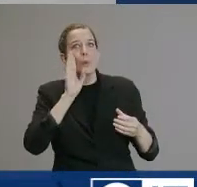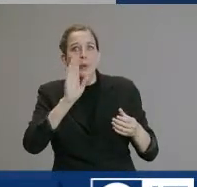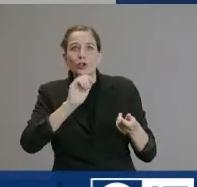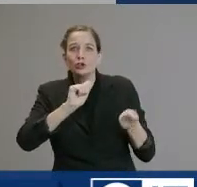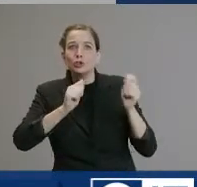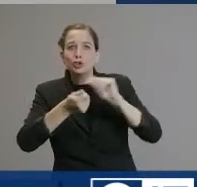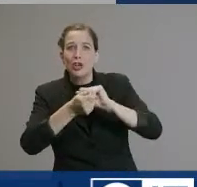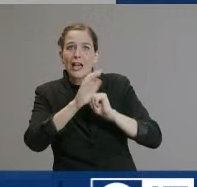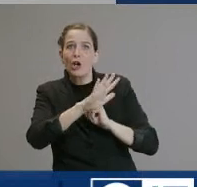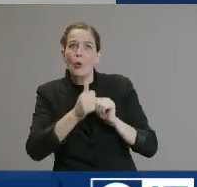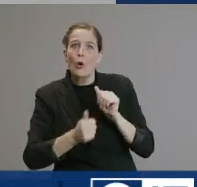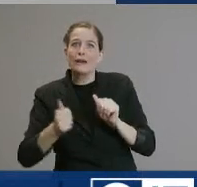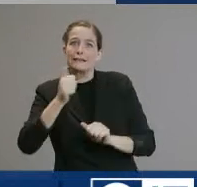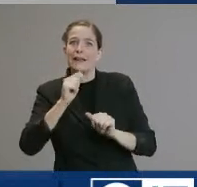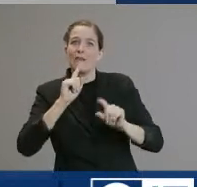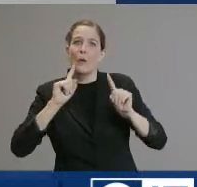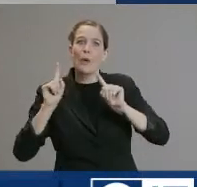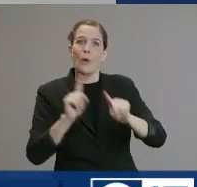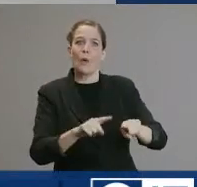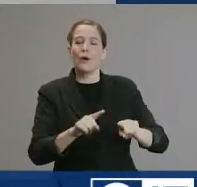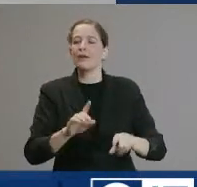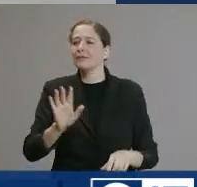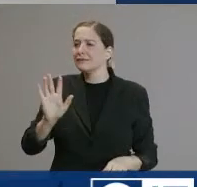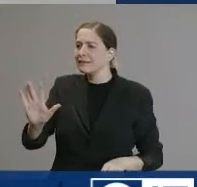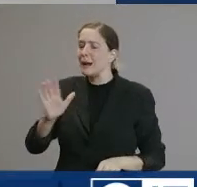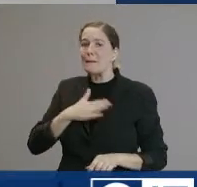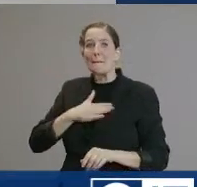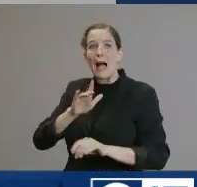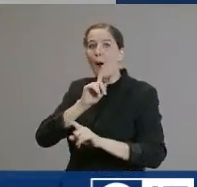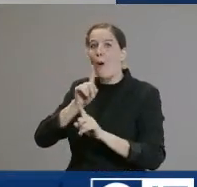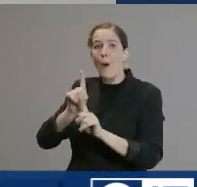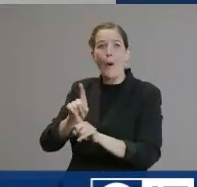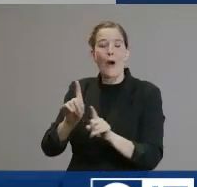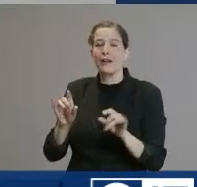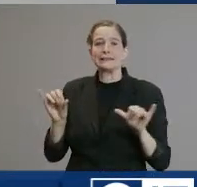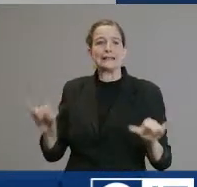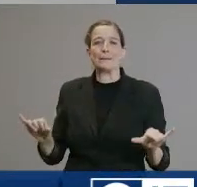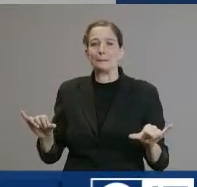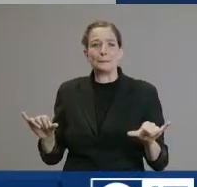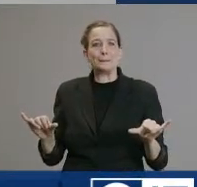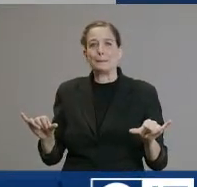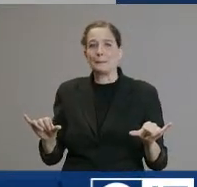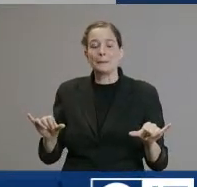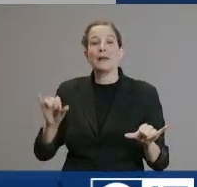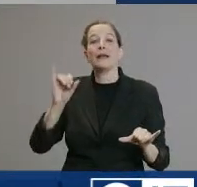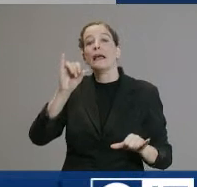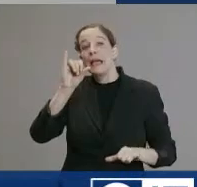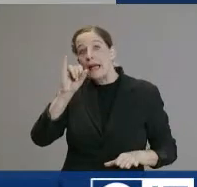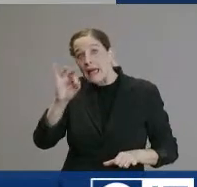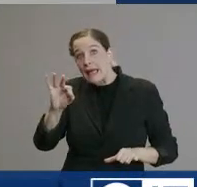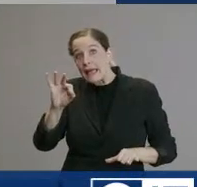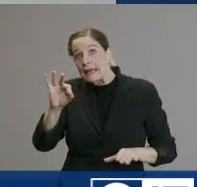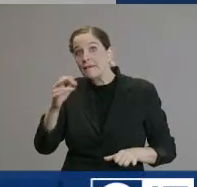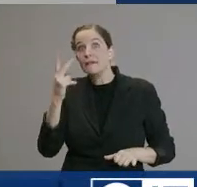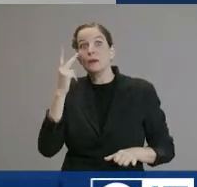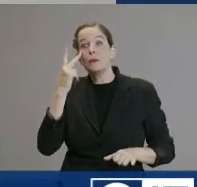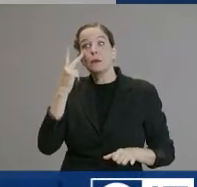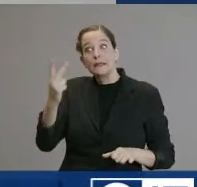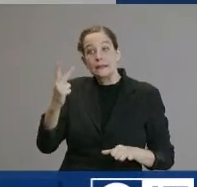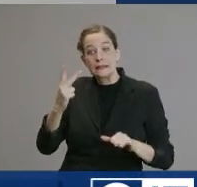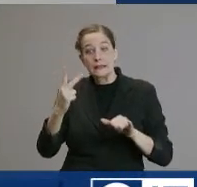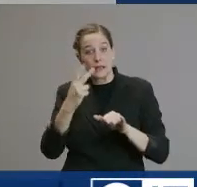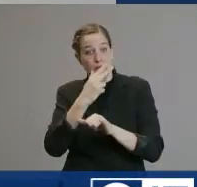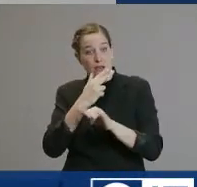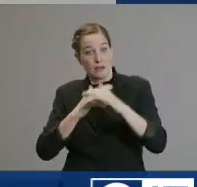to stand. If we were to see a hospital capacity that was in the alarm